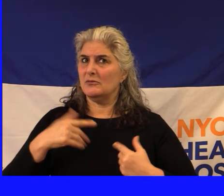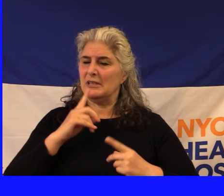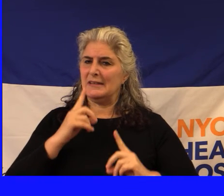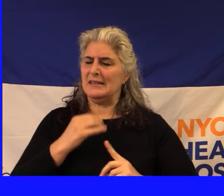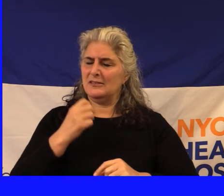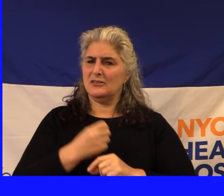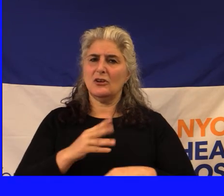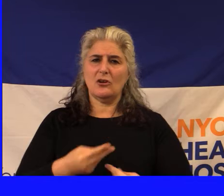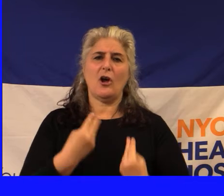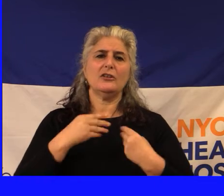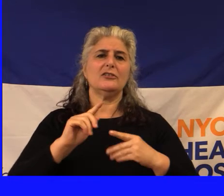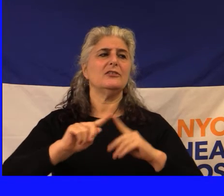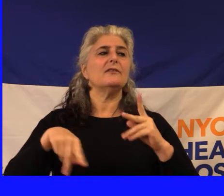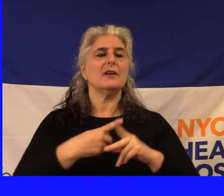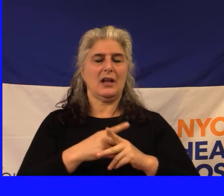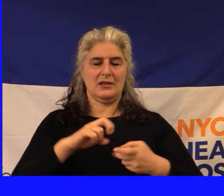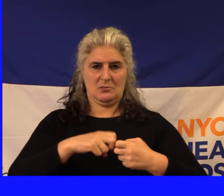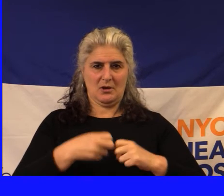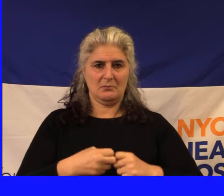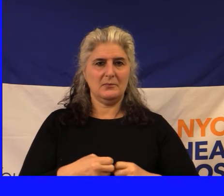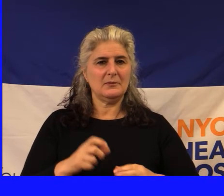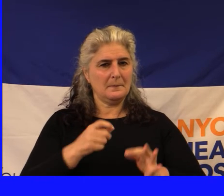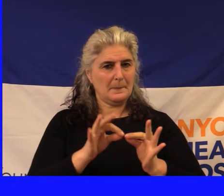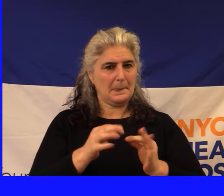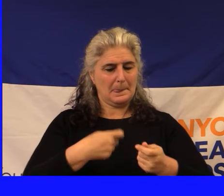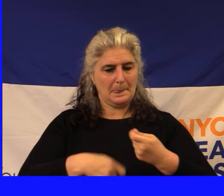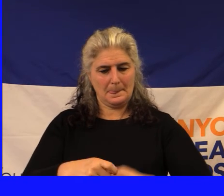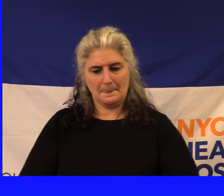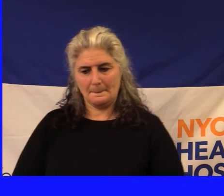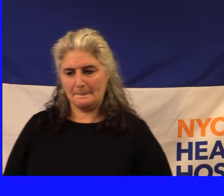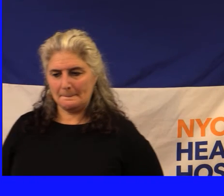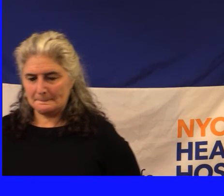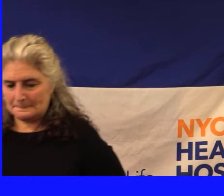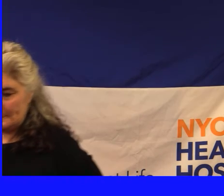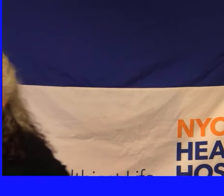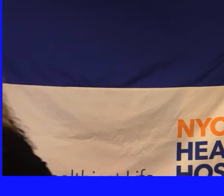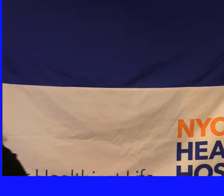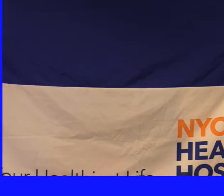year. I would add, as a ACO primary care doctor,